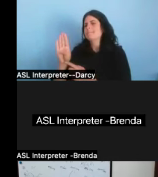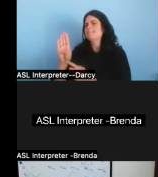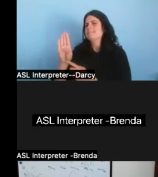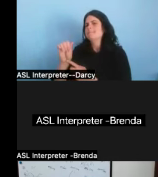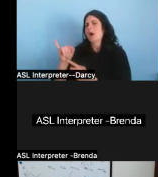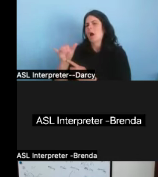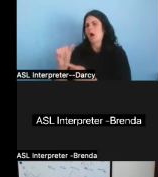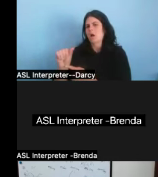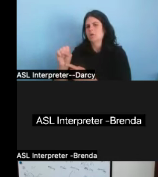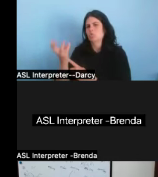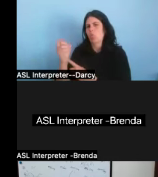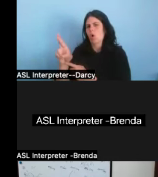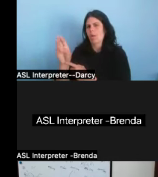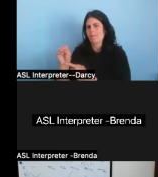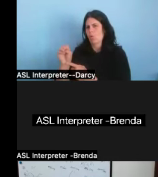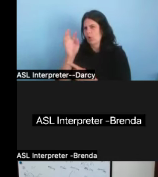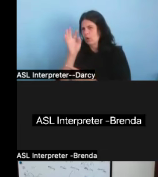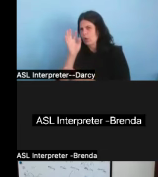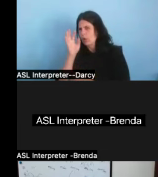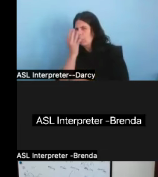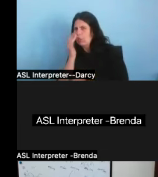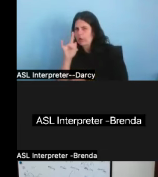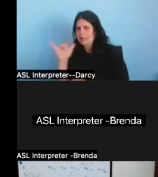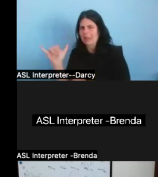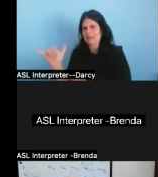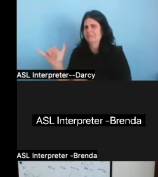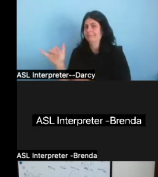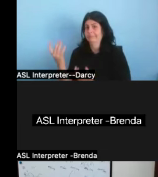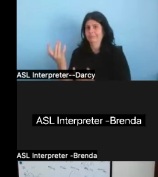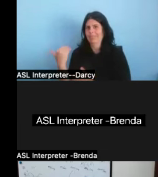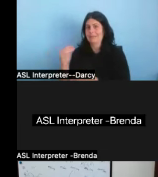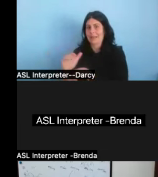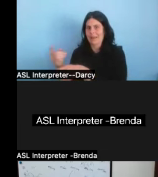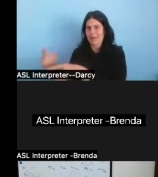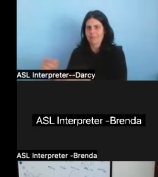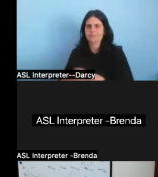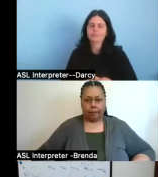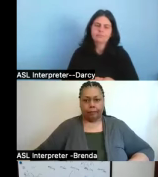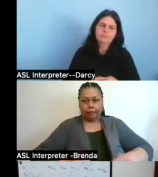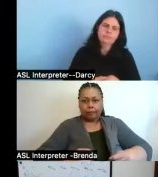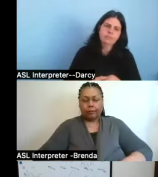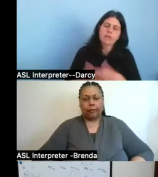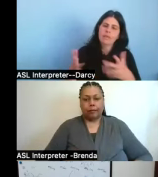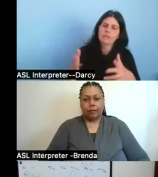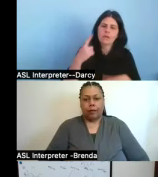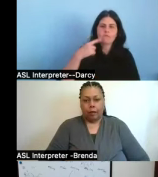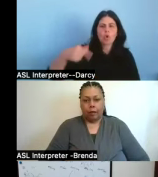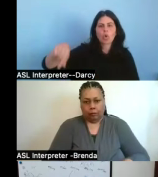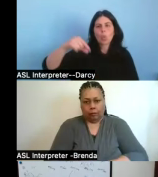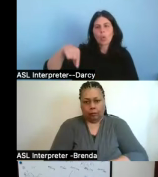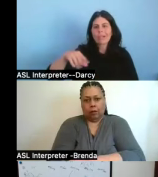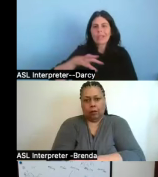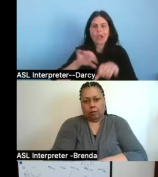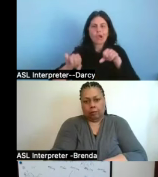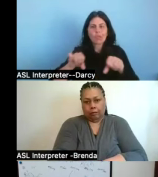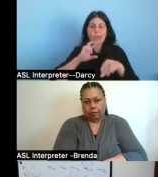night. So yeah, so that's all I have for my quarterly earthquake report.